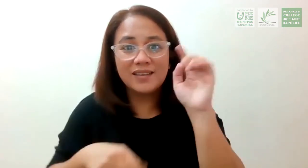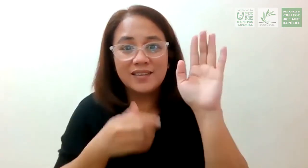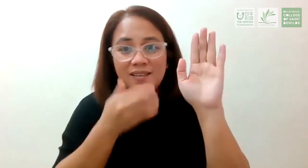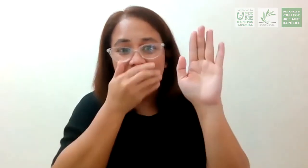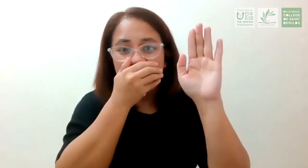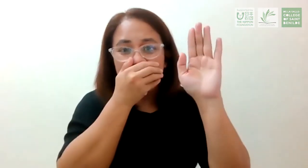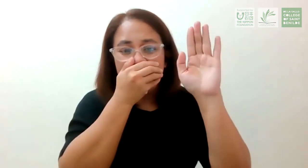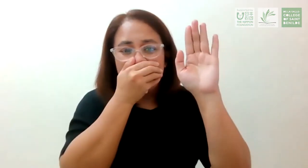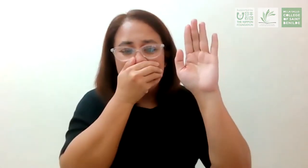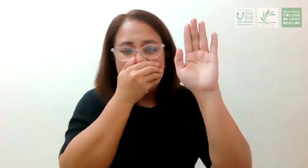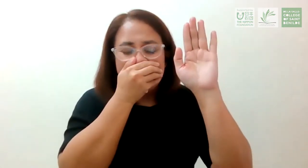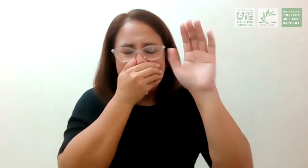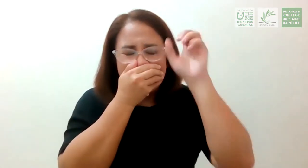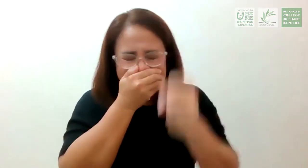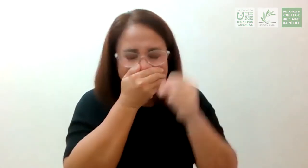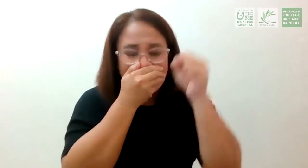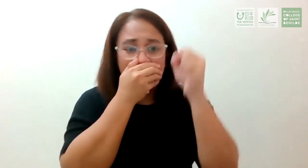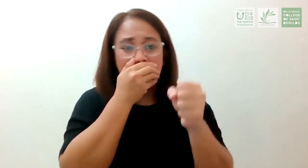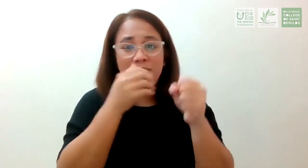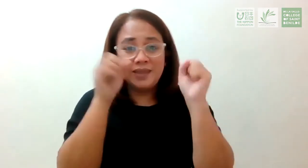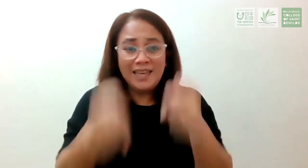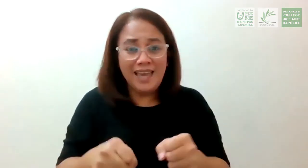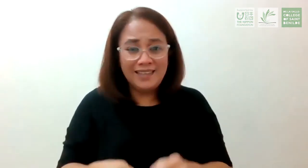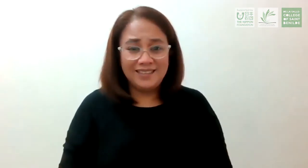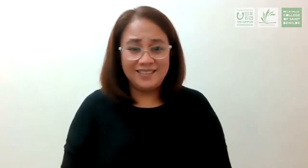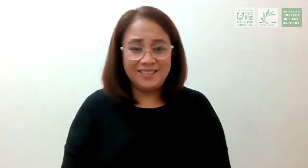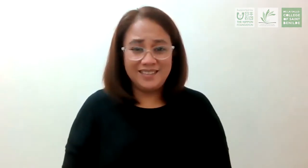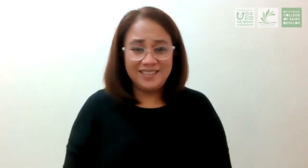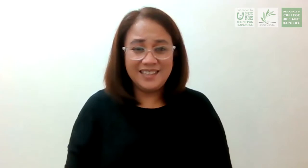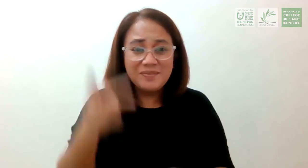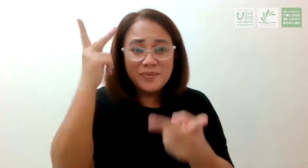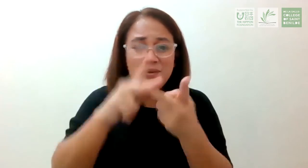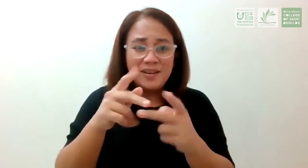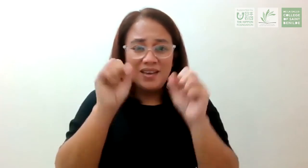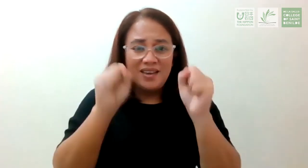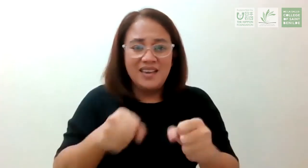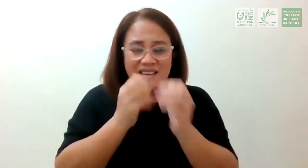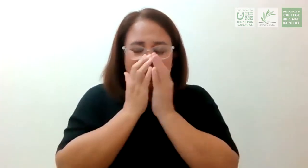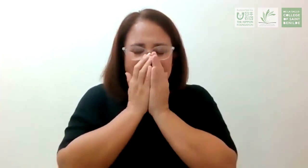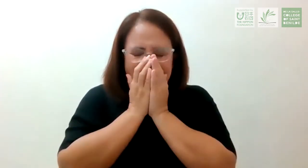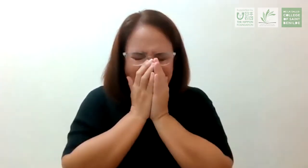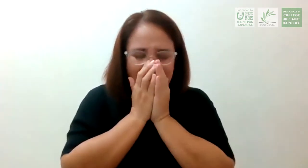No, we can. That's when you're supposed to use these books outside of class.